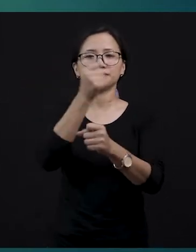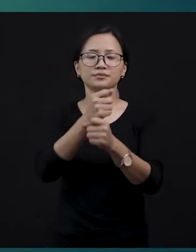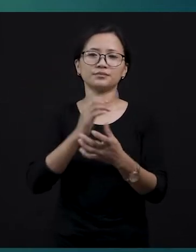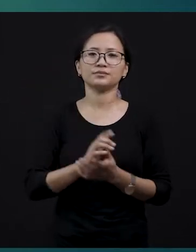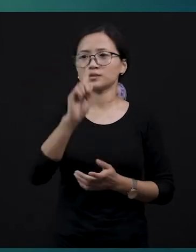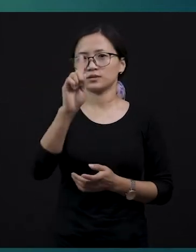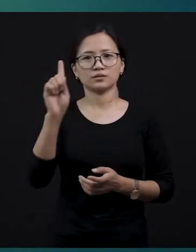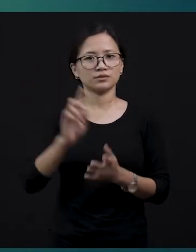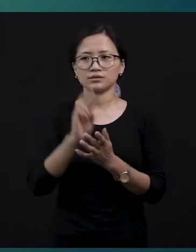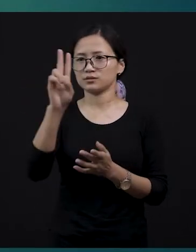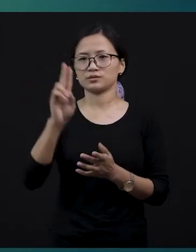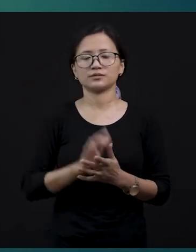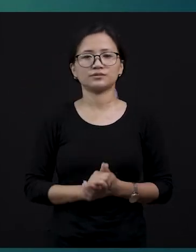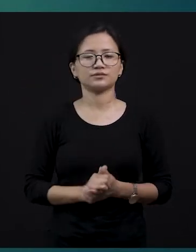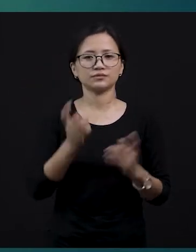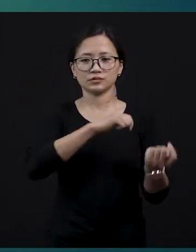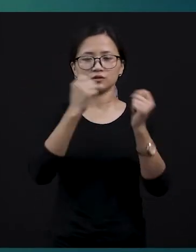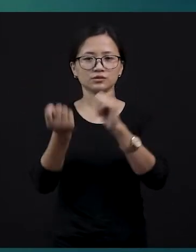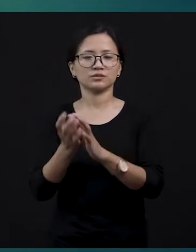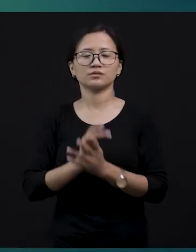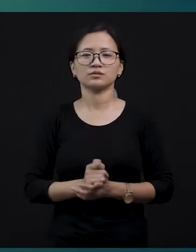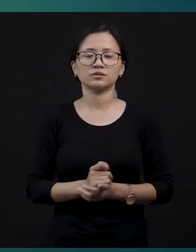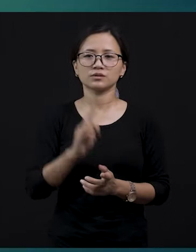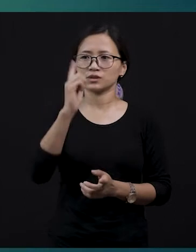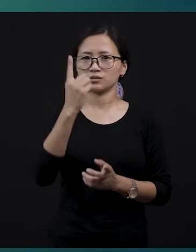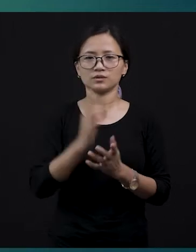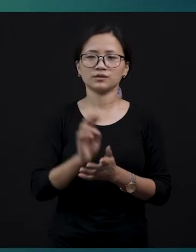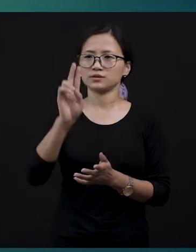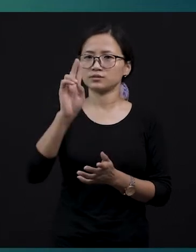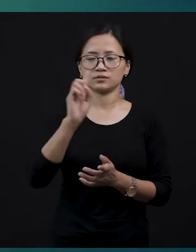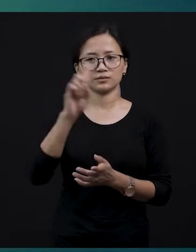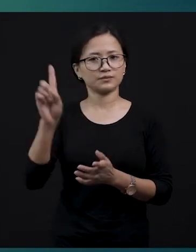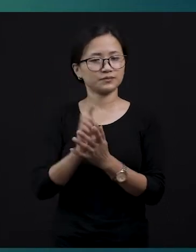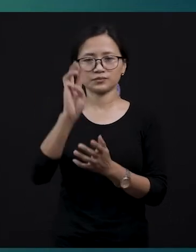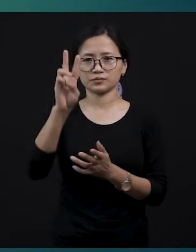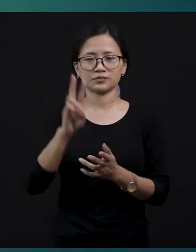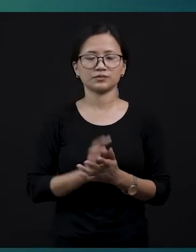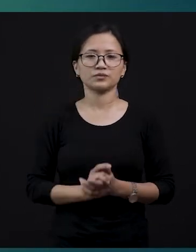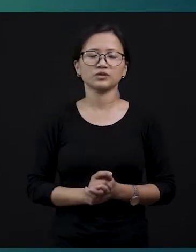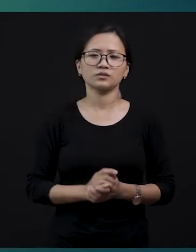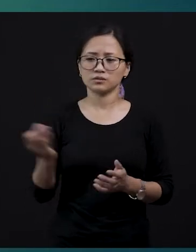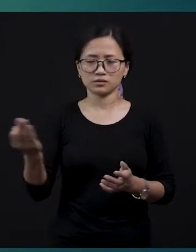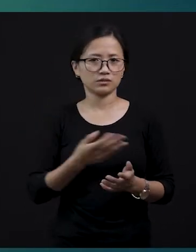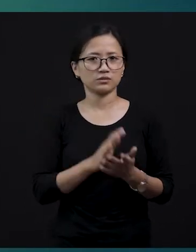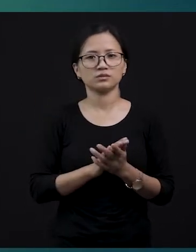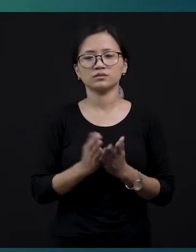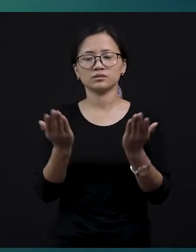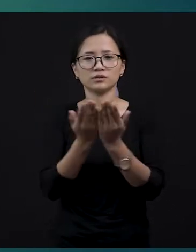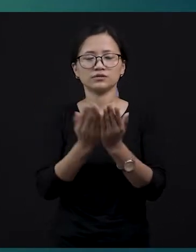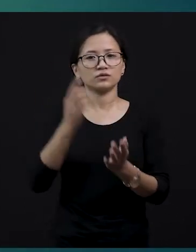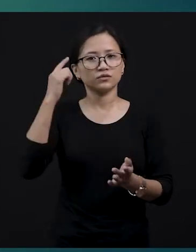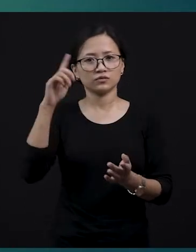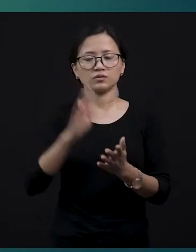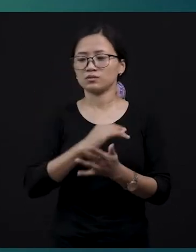number 112. Please turn your page to page number 112. This is a new lesson for all of us. But before